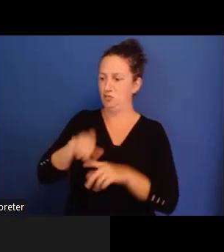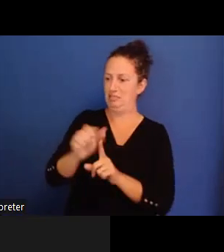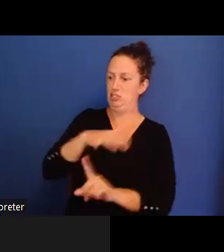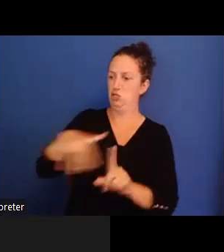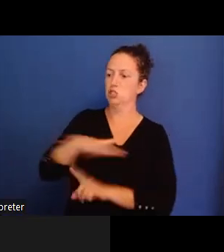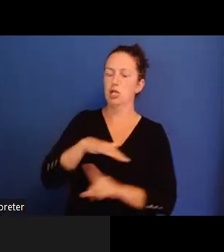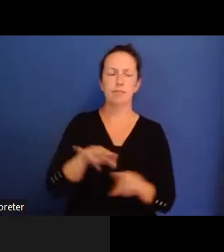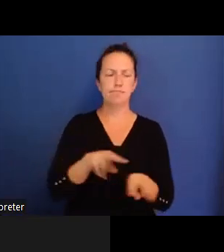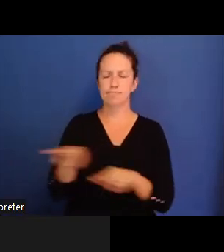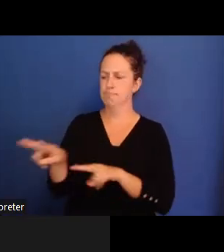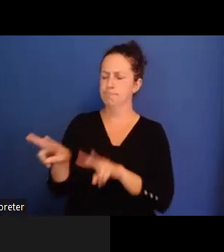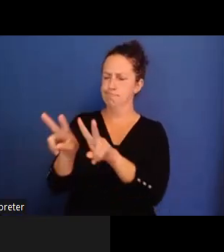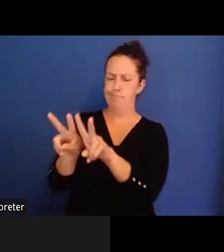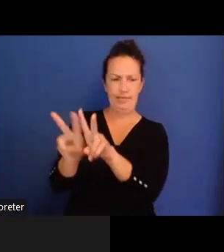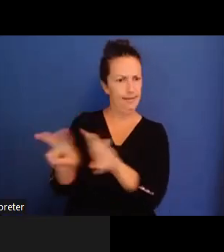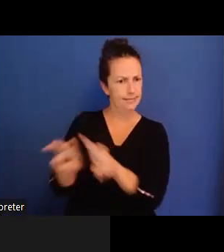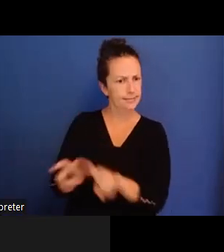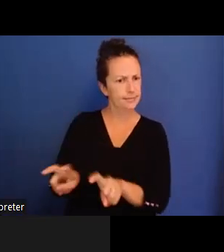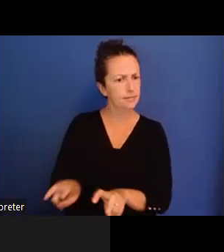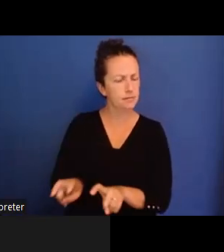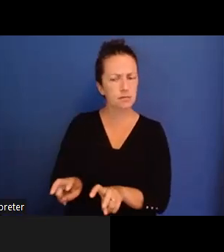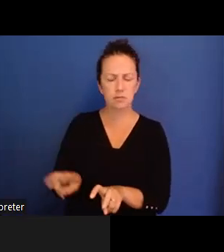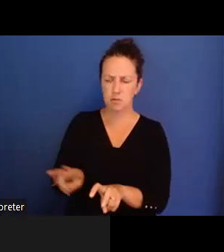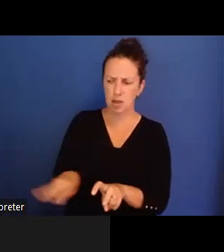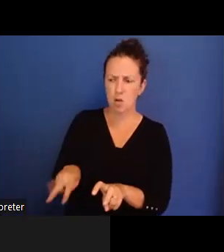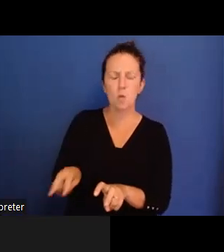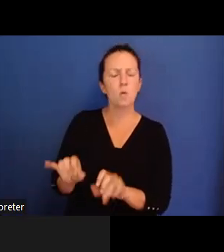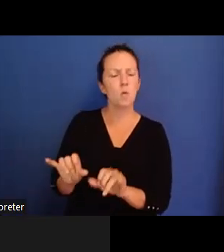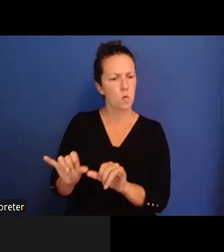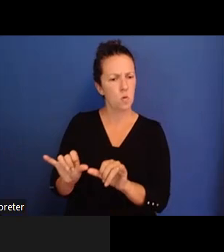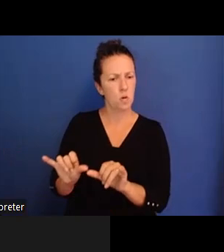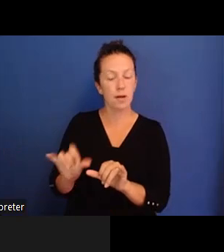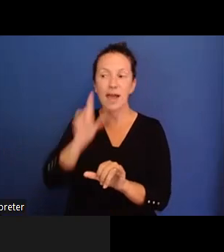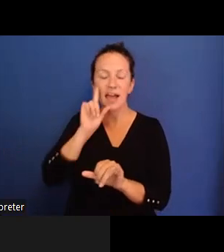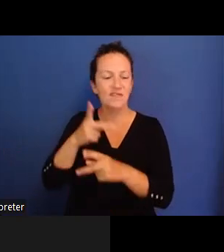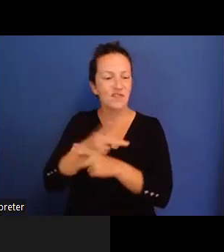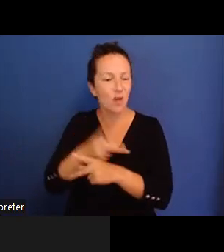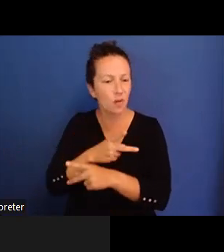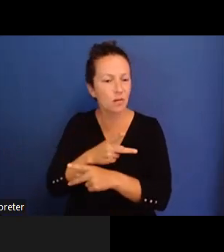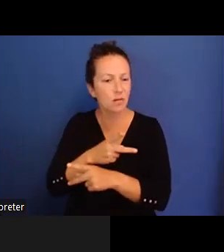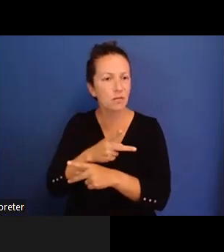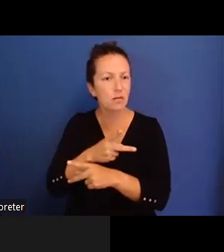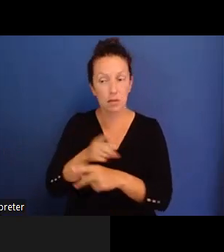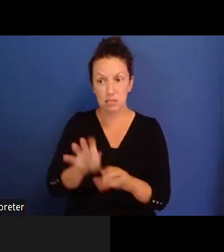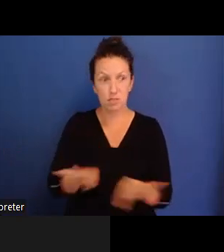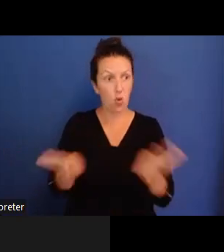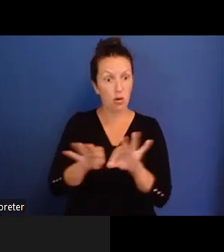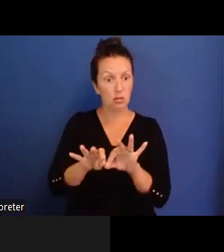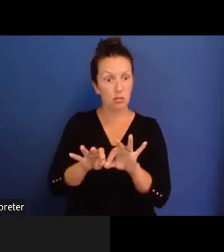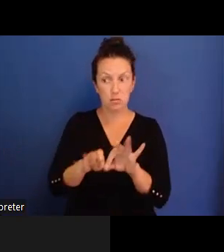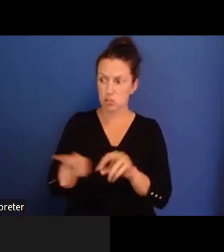little assessment, right? Figure out, right? And that's important, being able to assess a